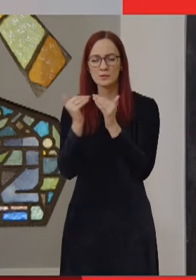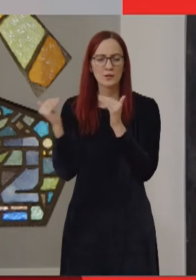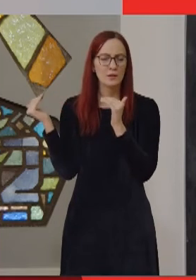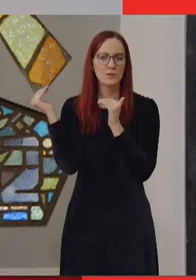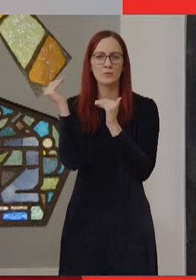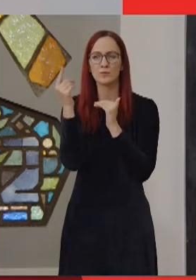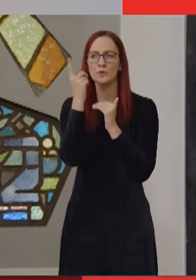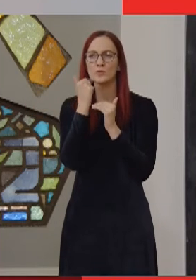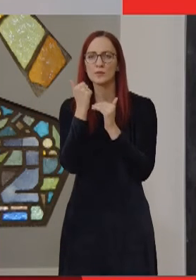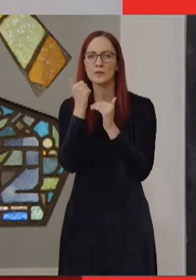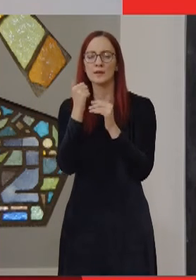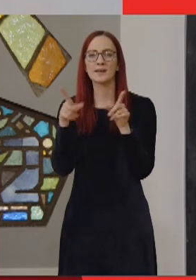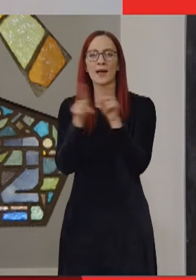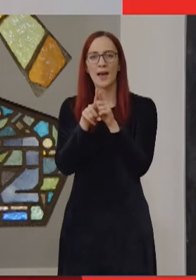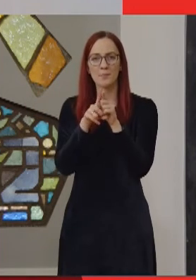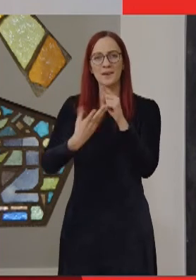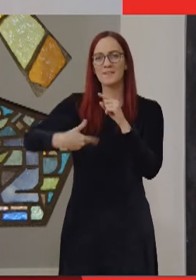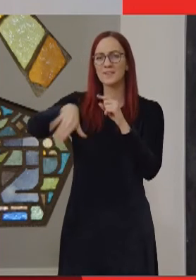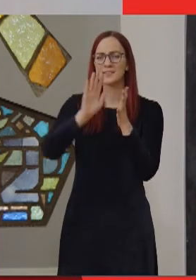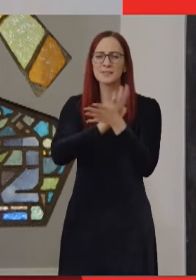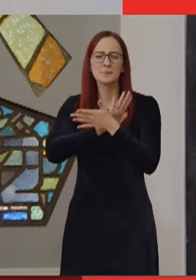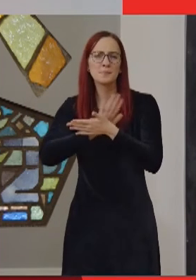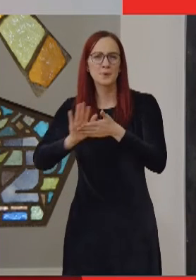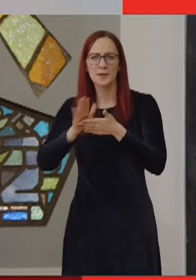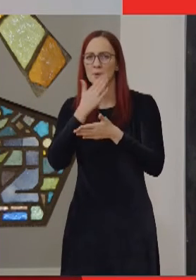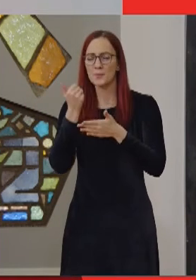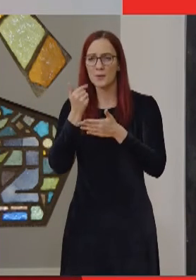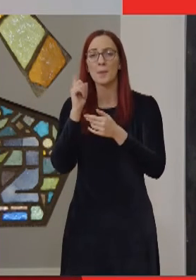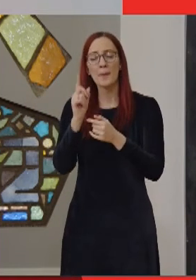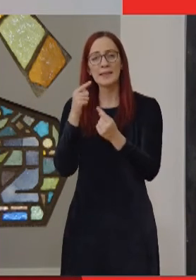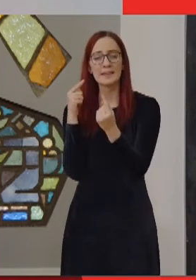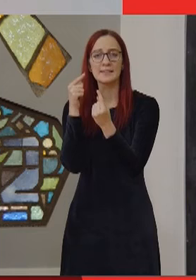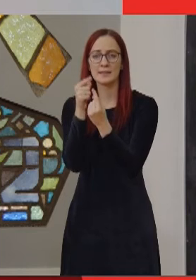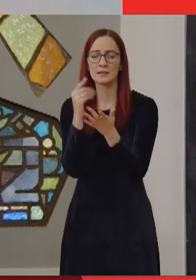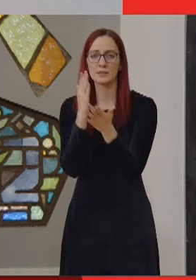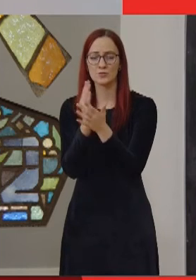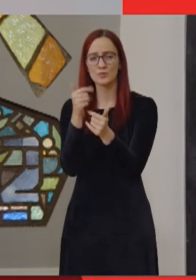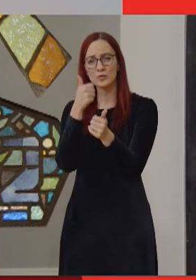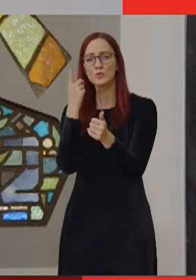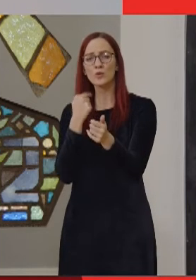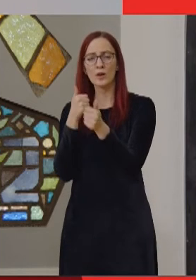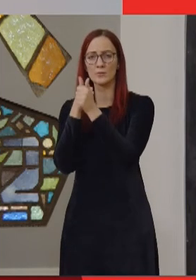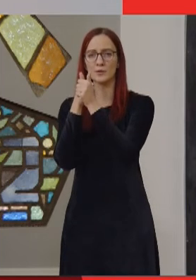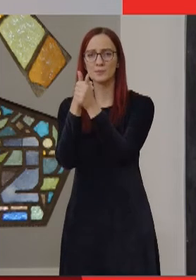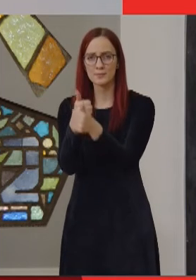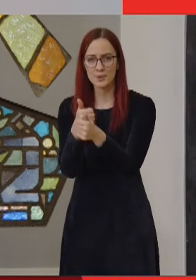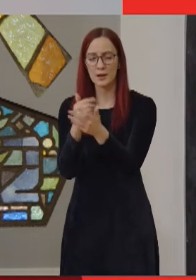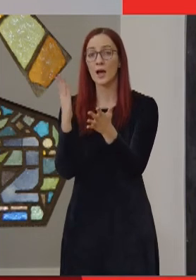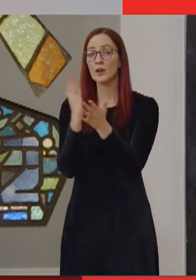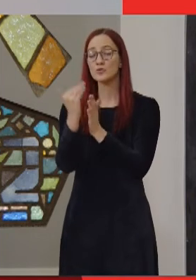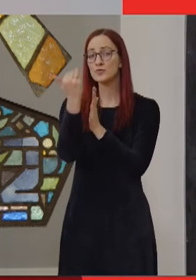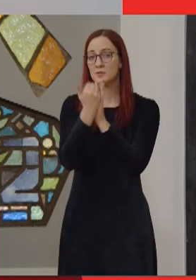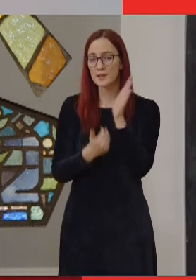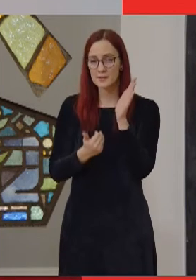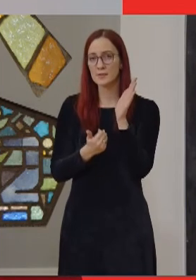It is a very high standard that nobody can meet it ideally, but this is the target, this is the